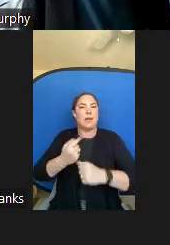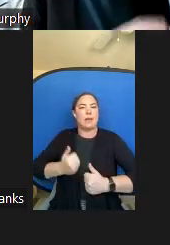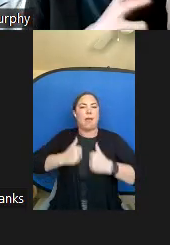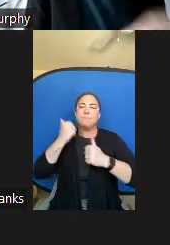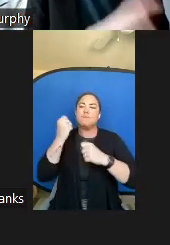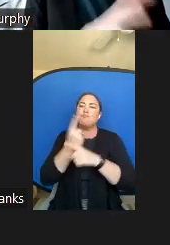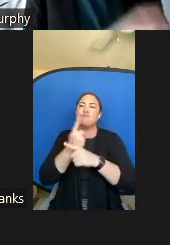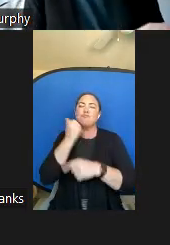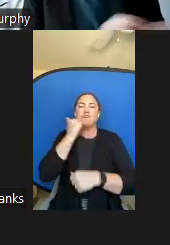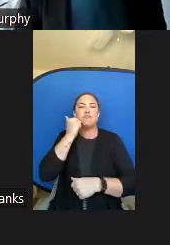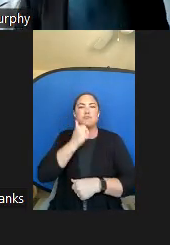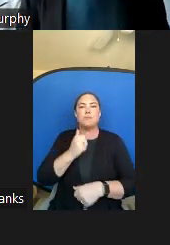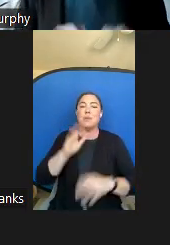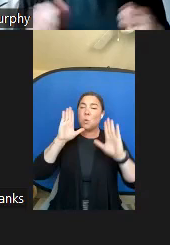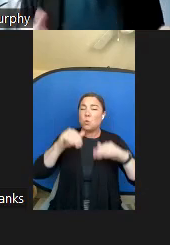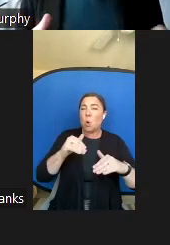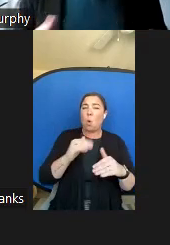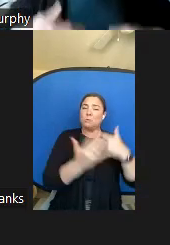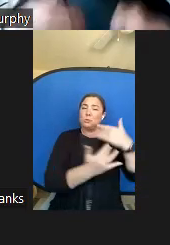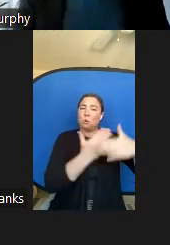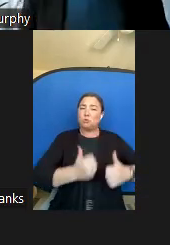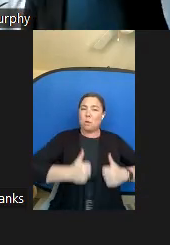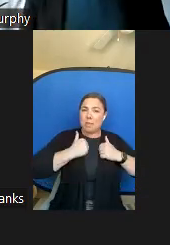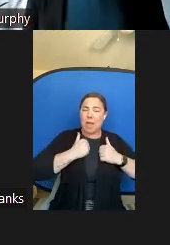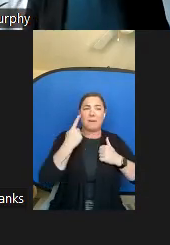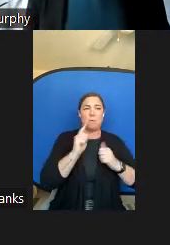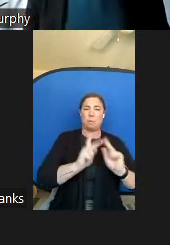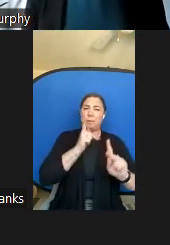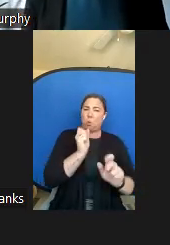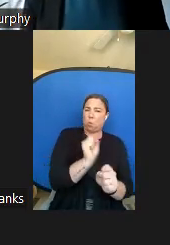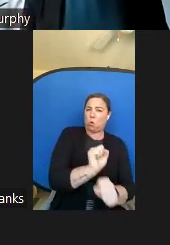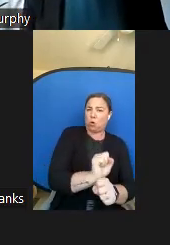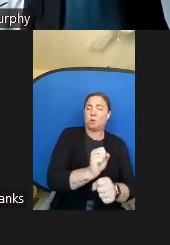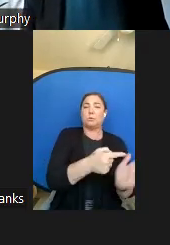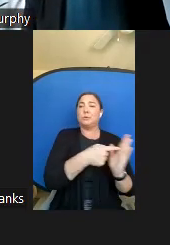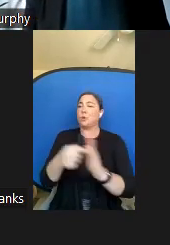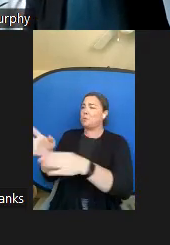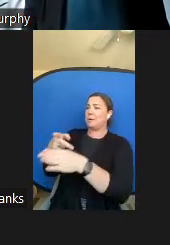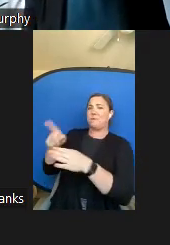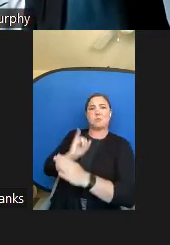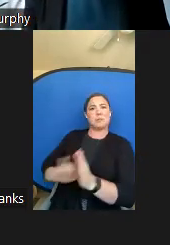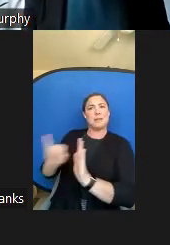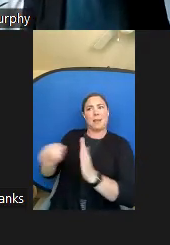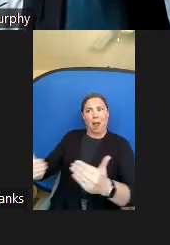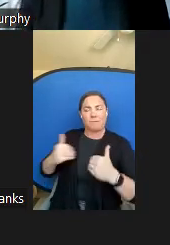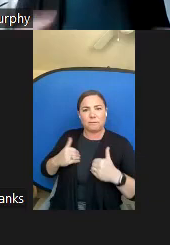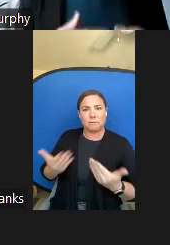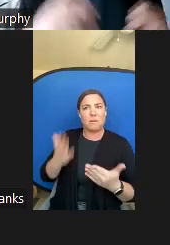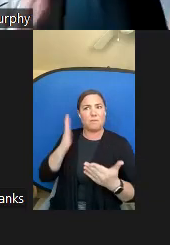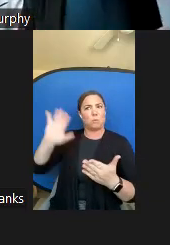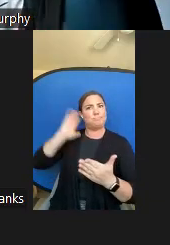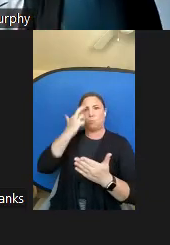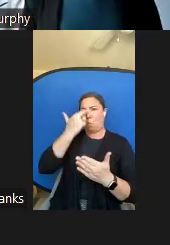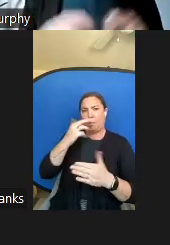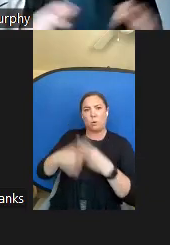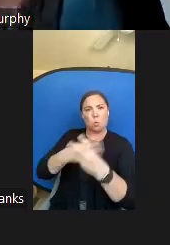lives of professional crafts and tradespeople demonstrates the importance of professional identities in the Roman world. And